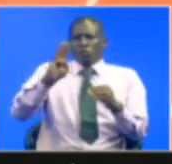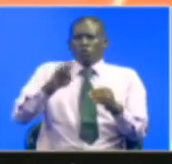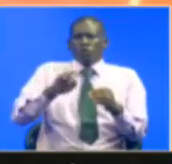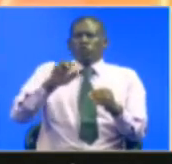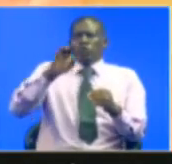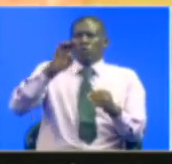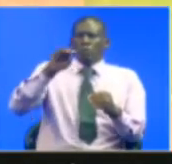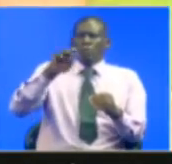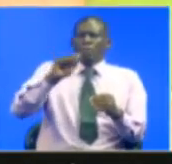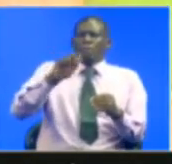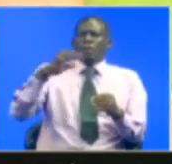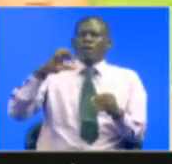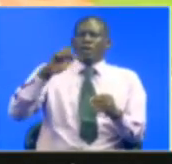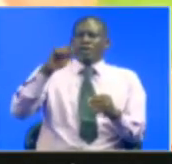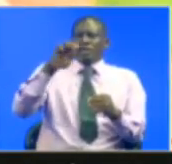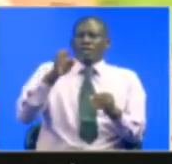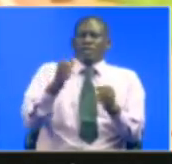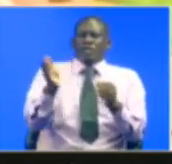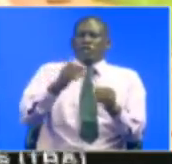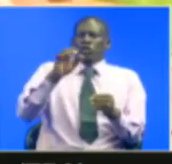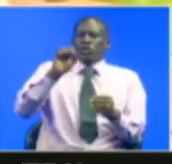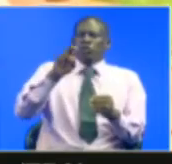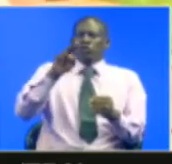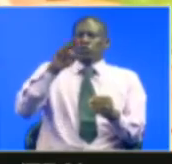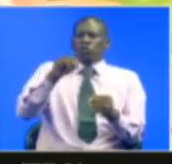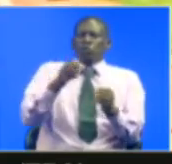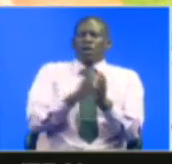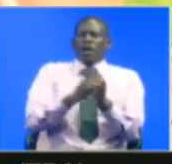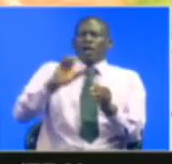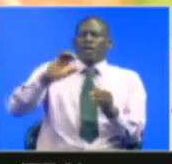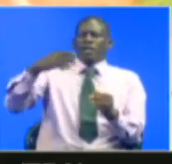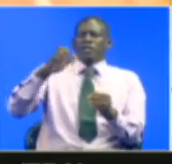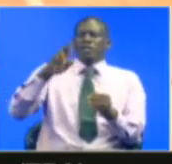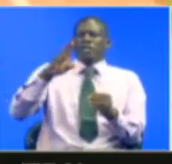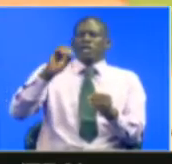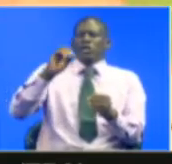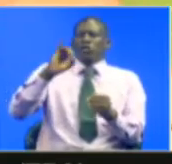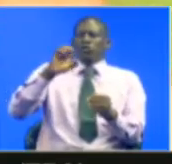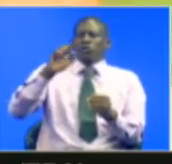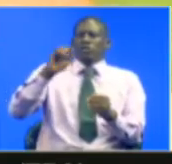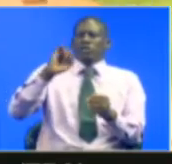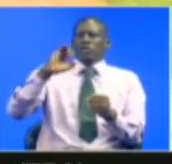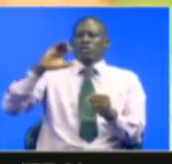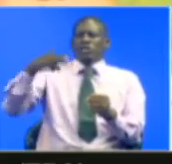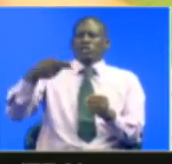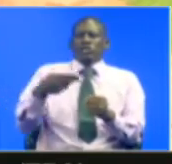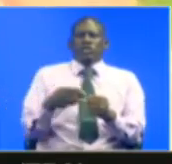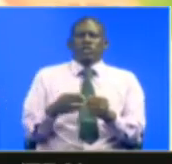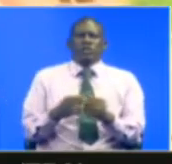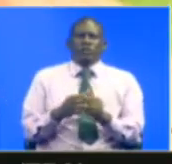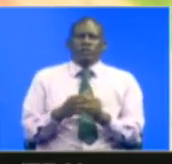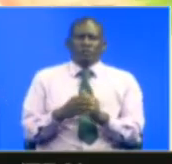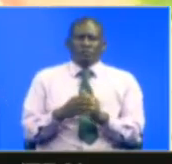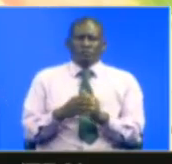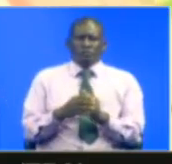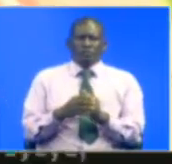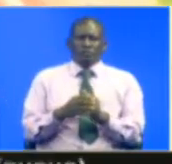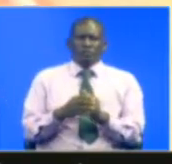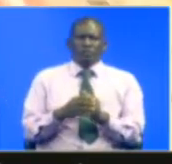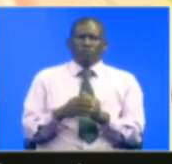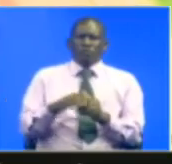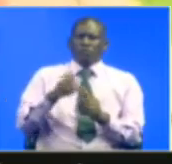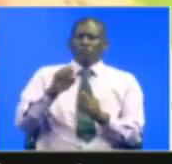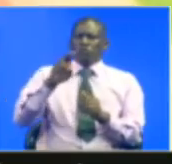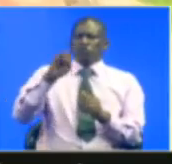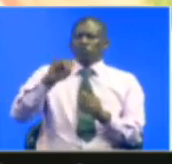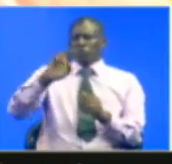champion Yuni Sum and new blood Emily Chorotich. Nyerera won in a time of 1 minute 59.68 seconds, with Sum second